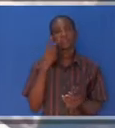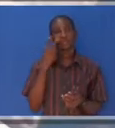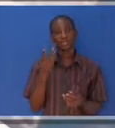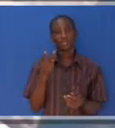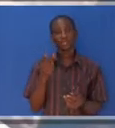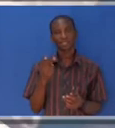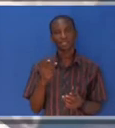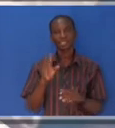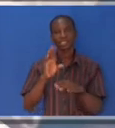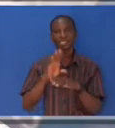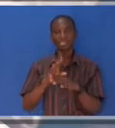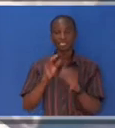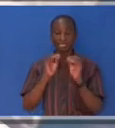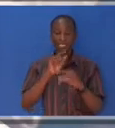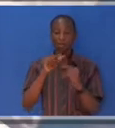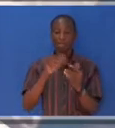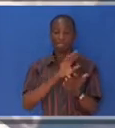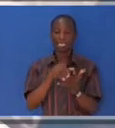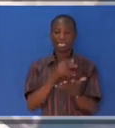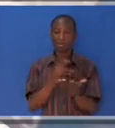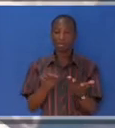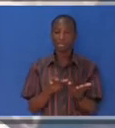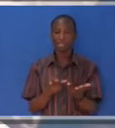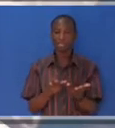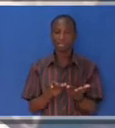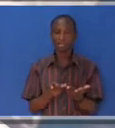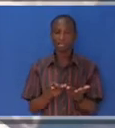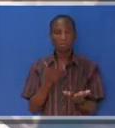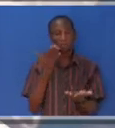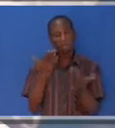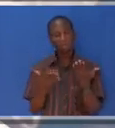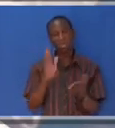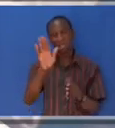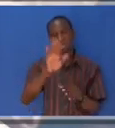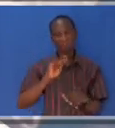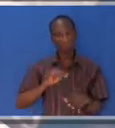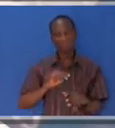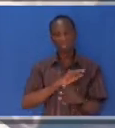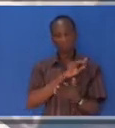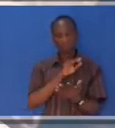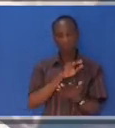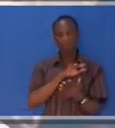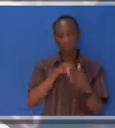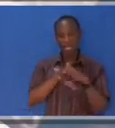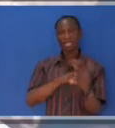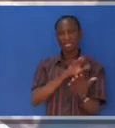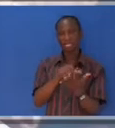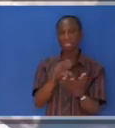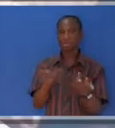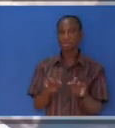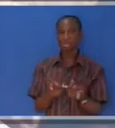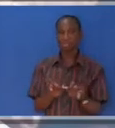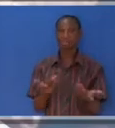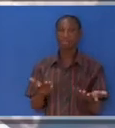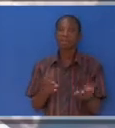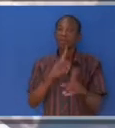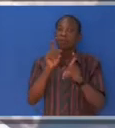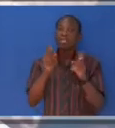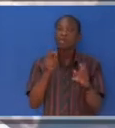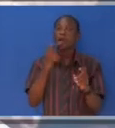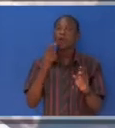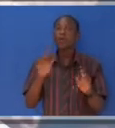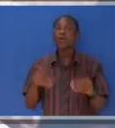sa fimfim bia nkyere kyere no won mu nimpa ene so mo wu o mo kwa sa bia yo na eno han na dey say right no ma wo a